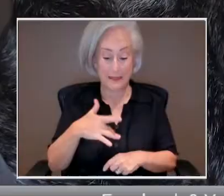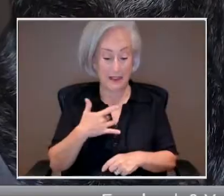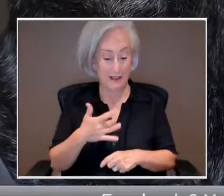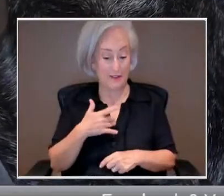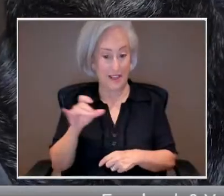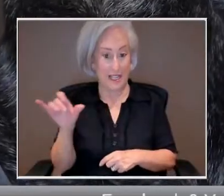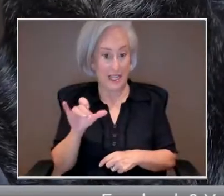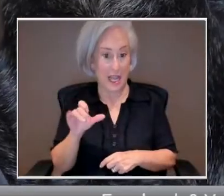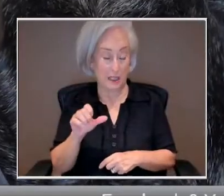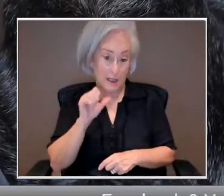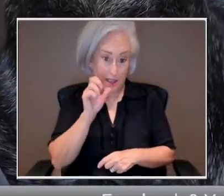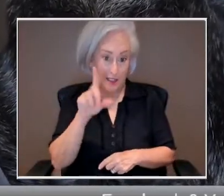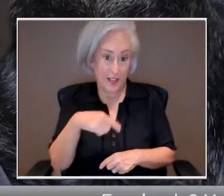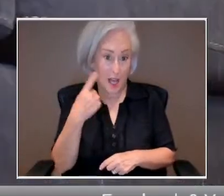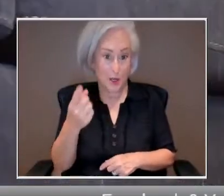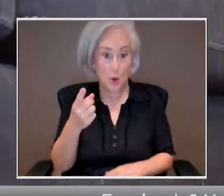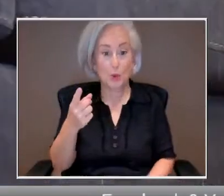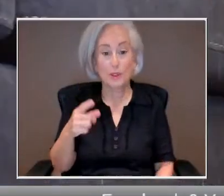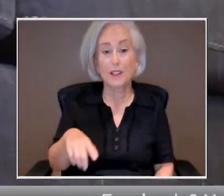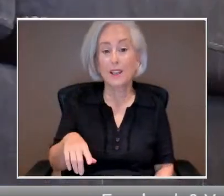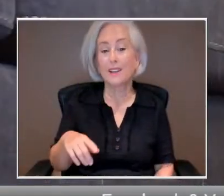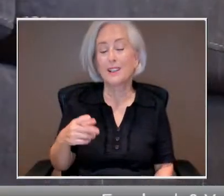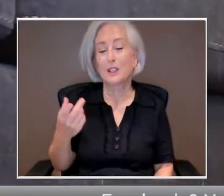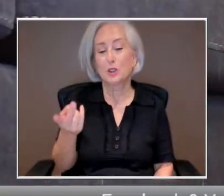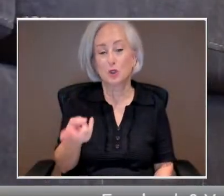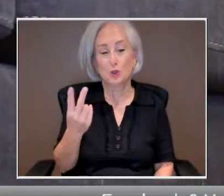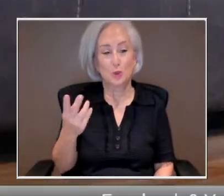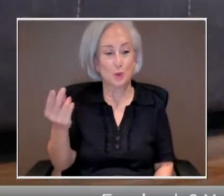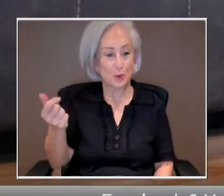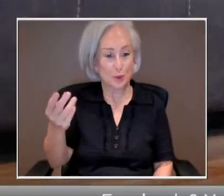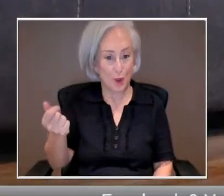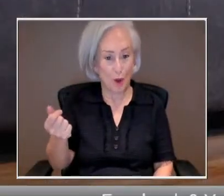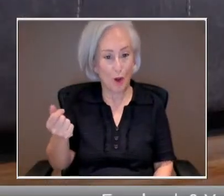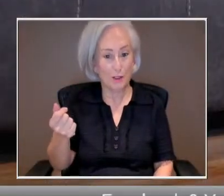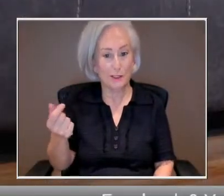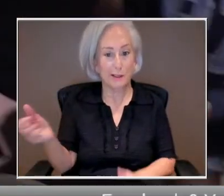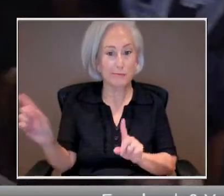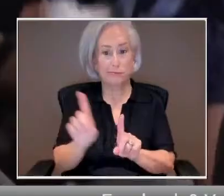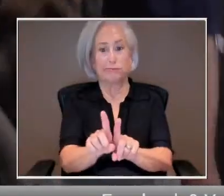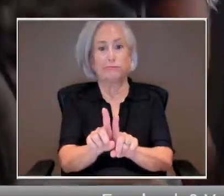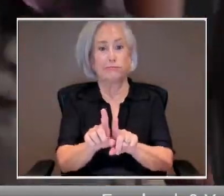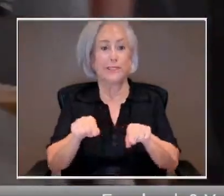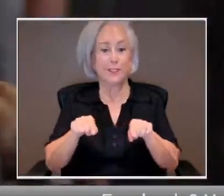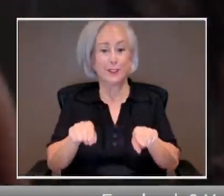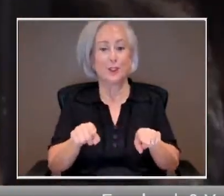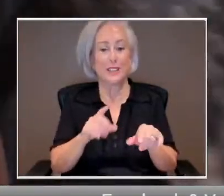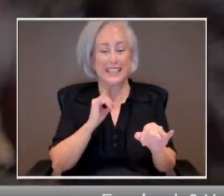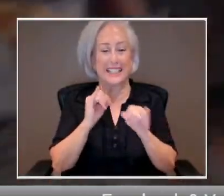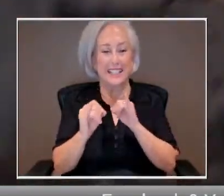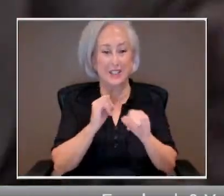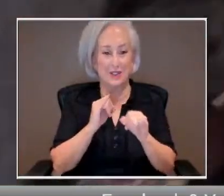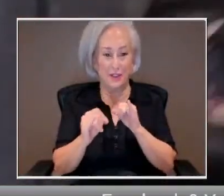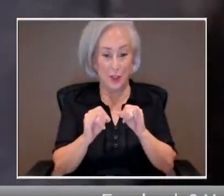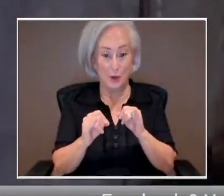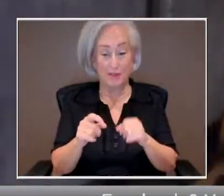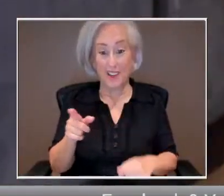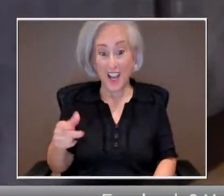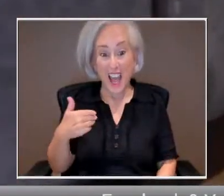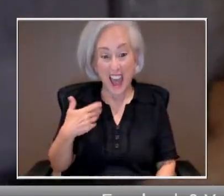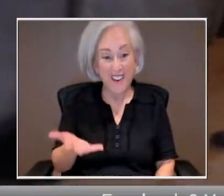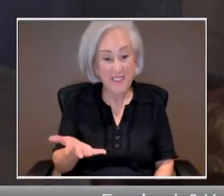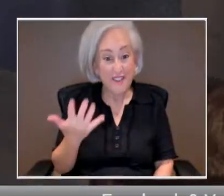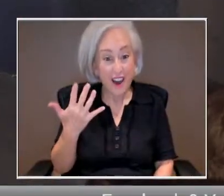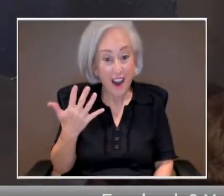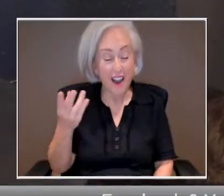to her like glue for much of our interview. No, Noah. With 5 dogs total, a